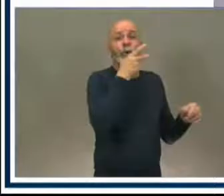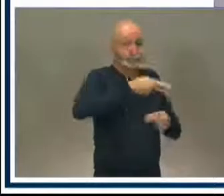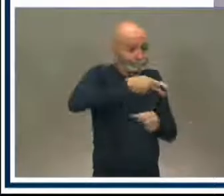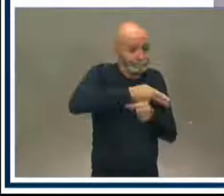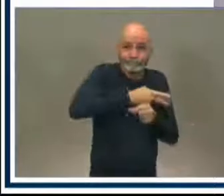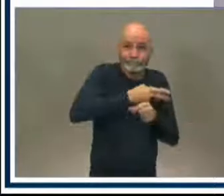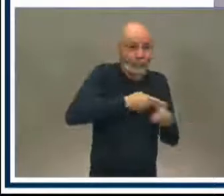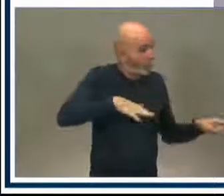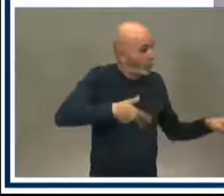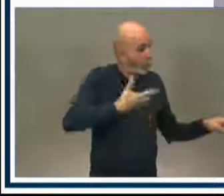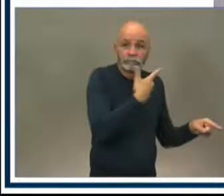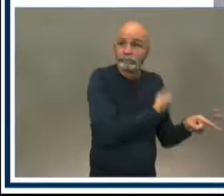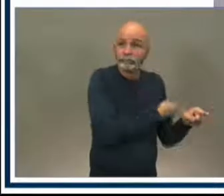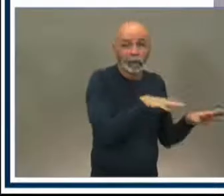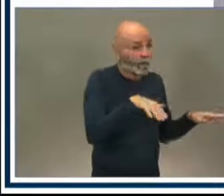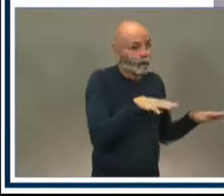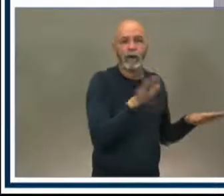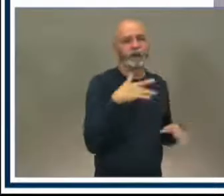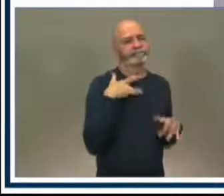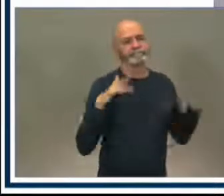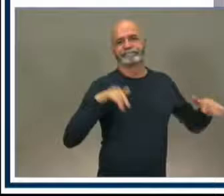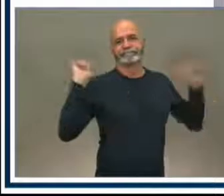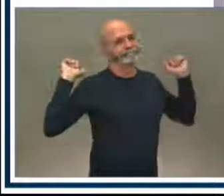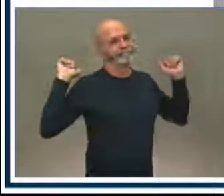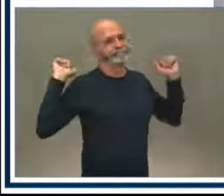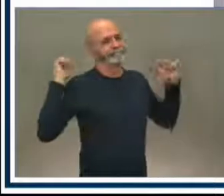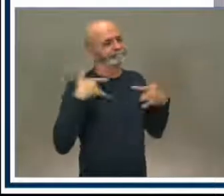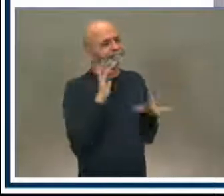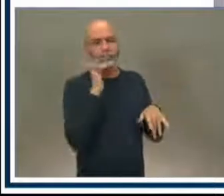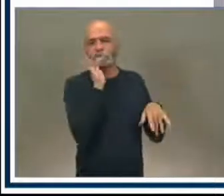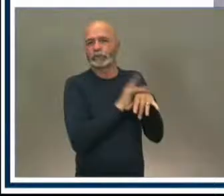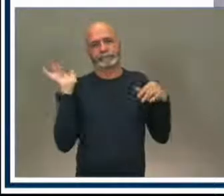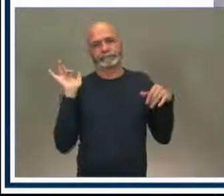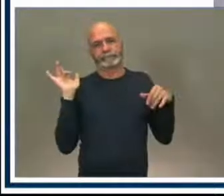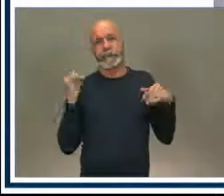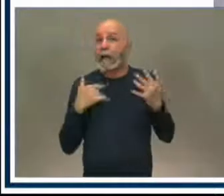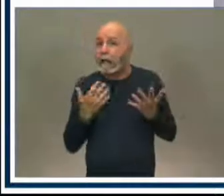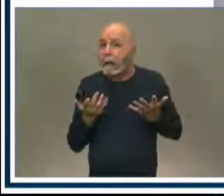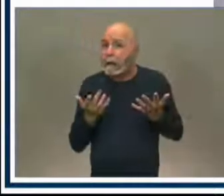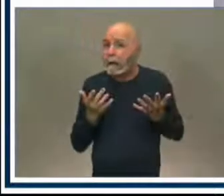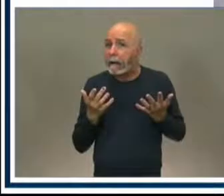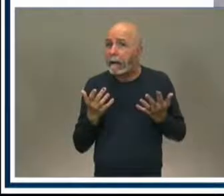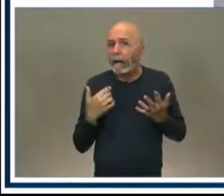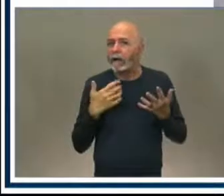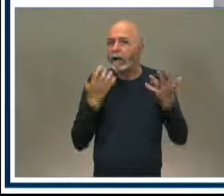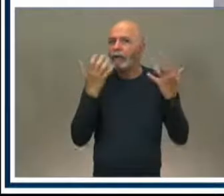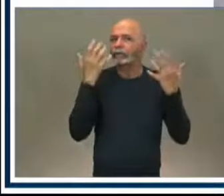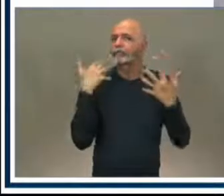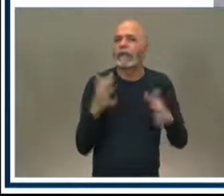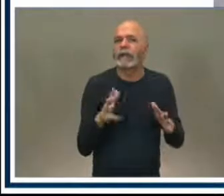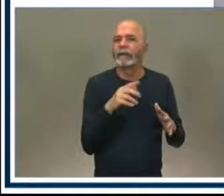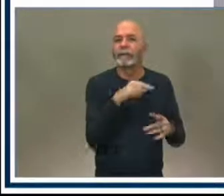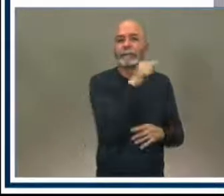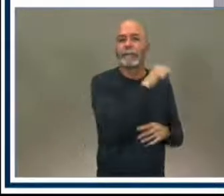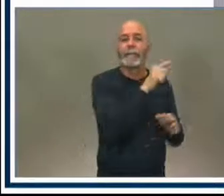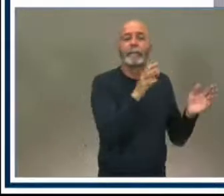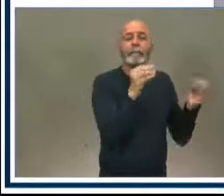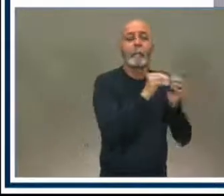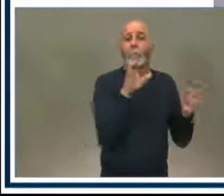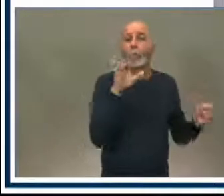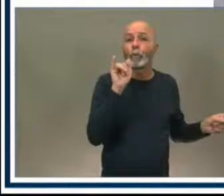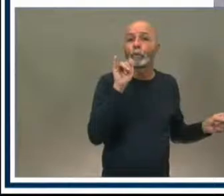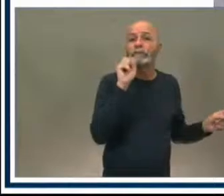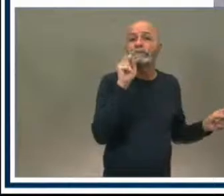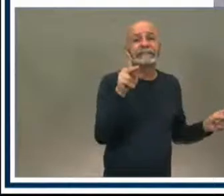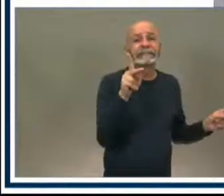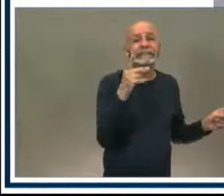is, we don't want Nova Scotians to get COVID because somebody who was taking care of them is not vaccinated. So it's not something we're discussing